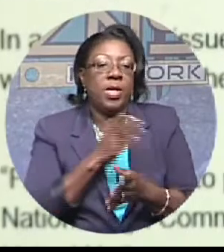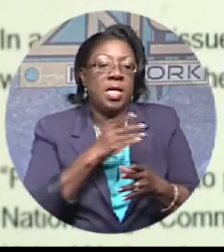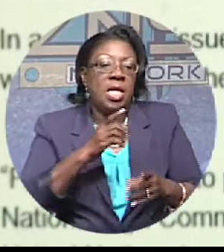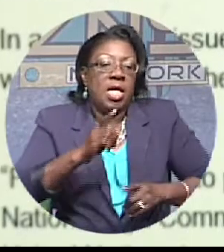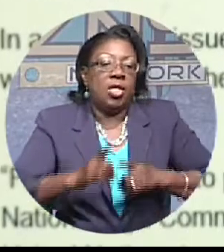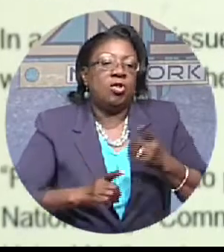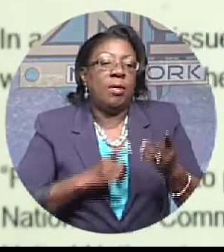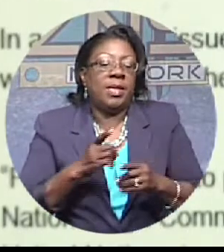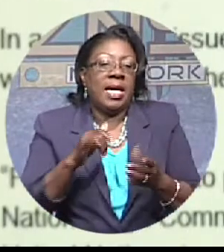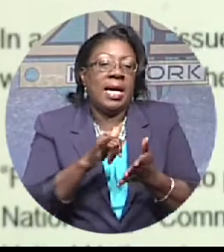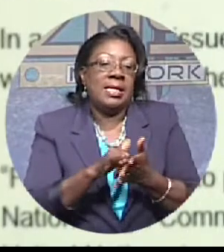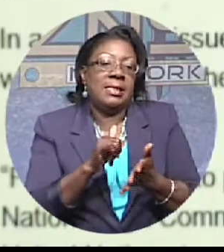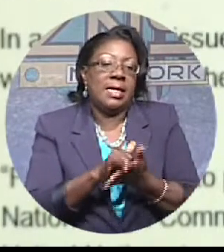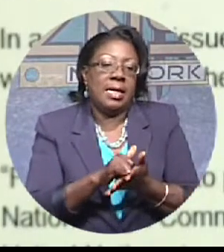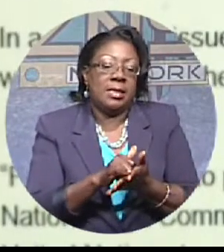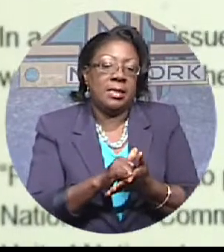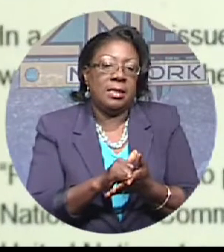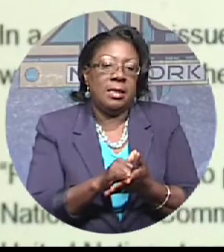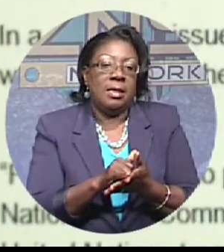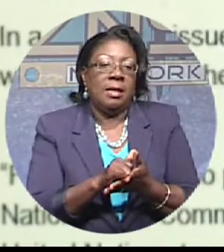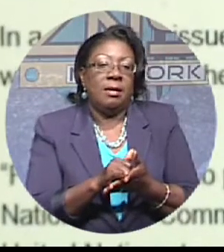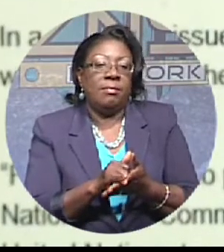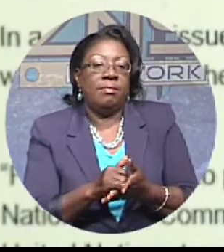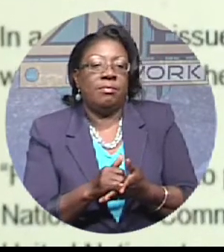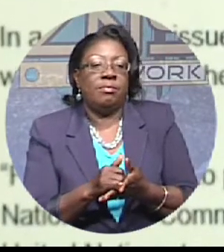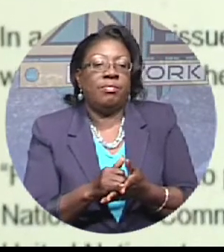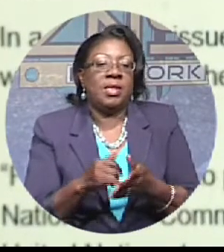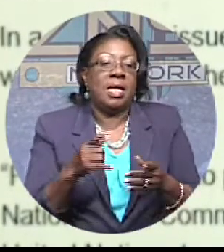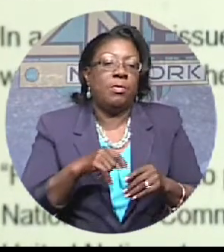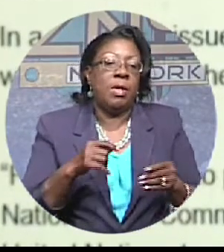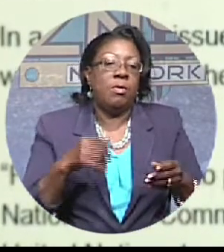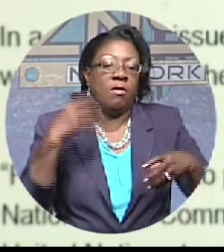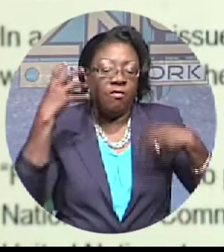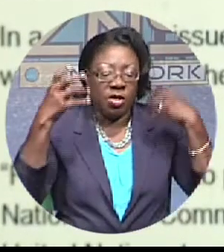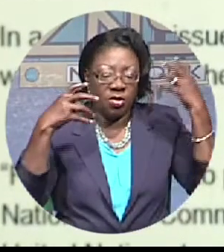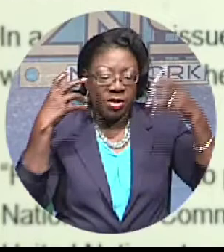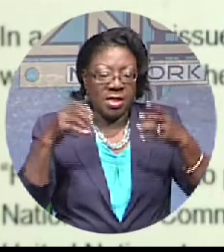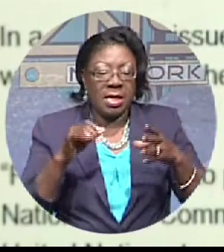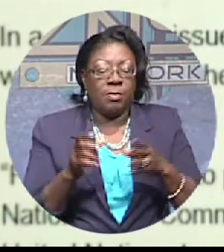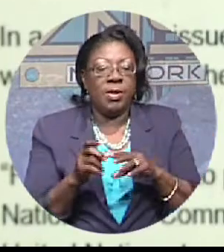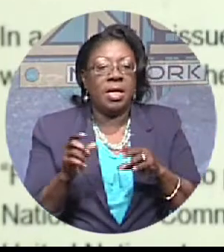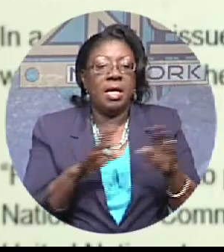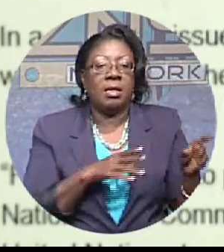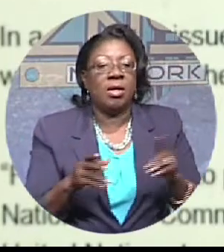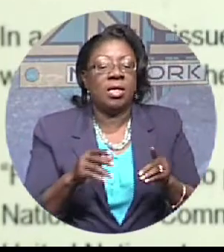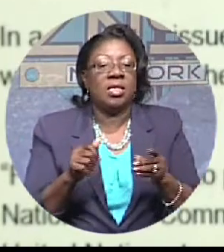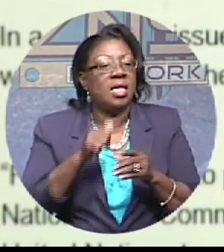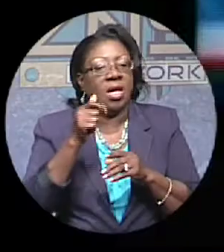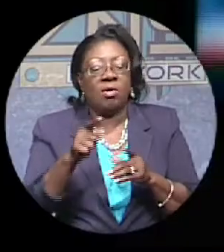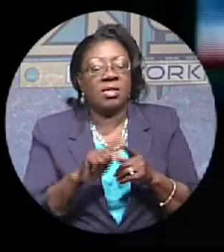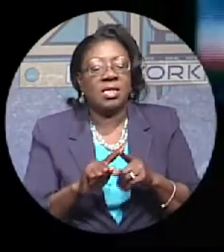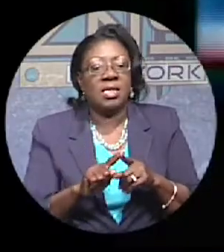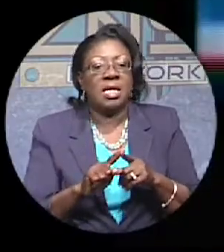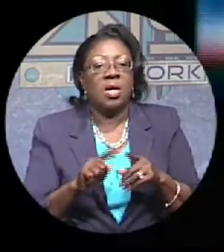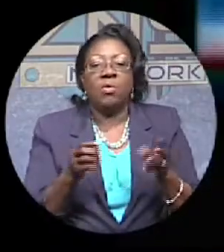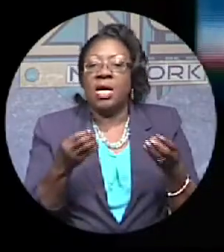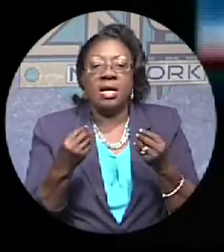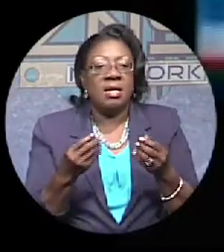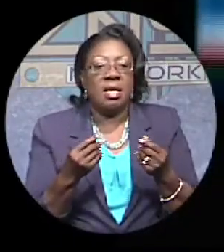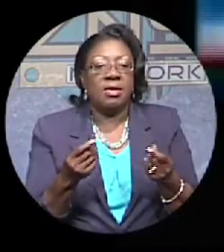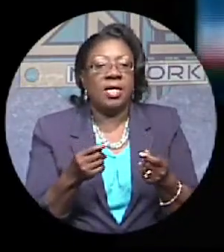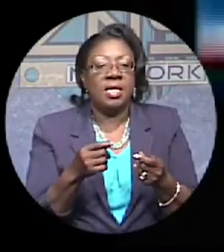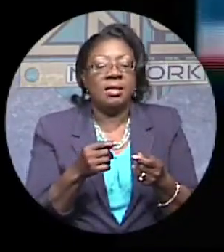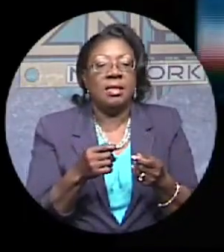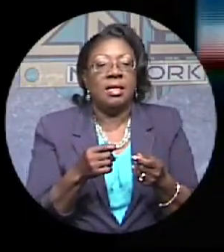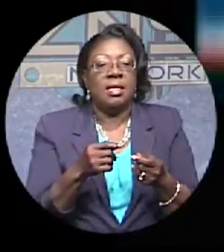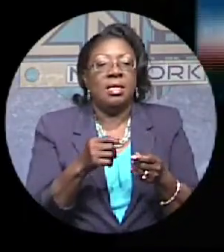that the incident happened, but that we were frustrated with the fact that we could not denounce it. We had nothing to denounce it,